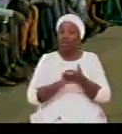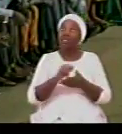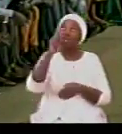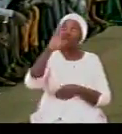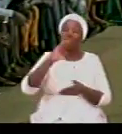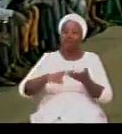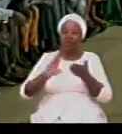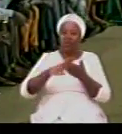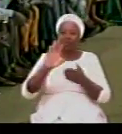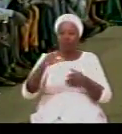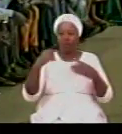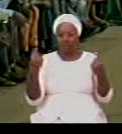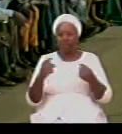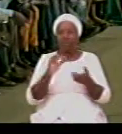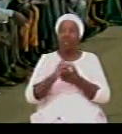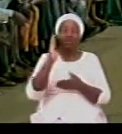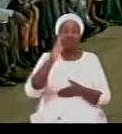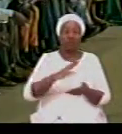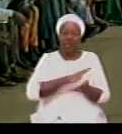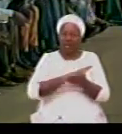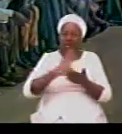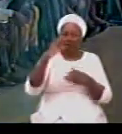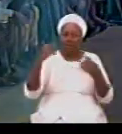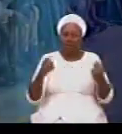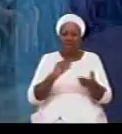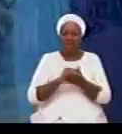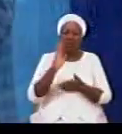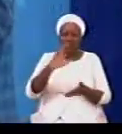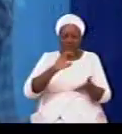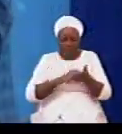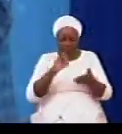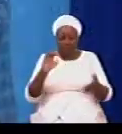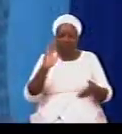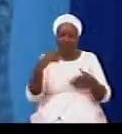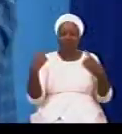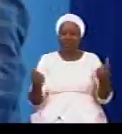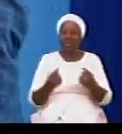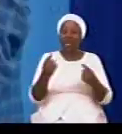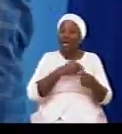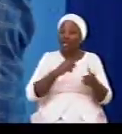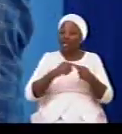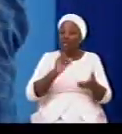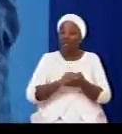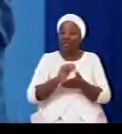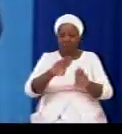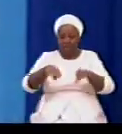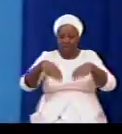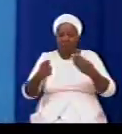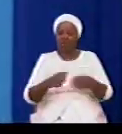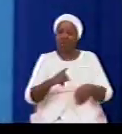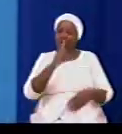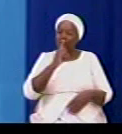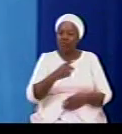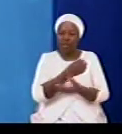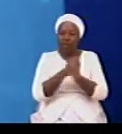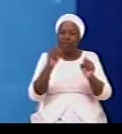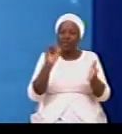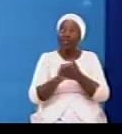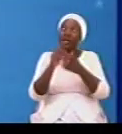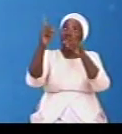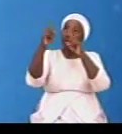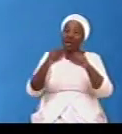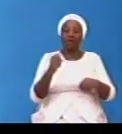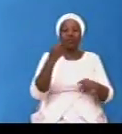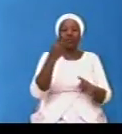your sin, that will give you a real salvation that comes with righteousness. You raise up